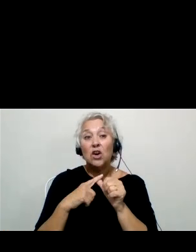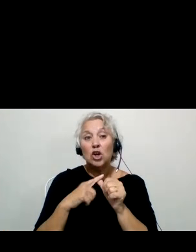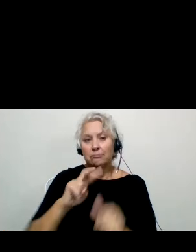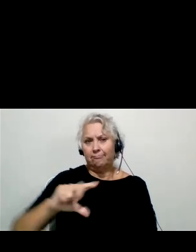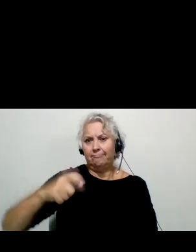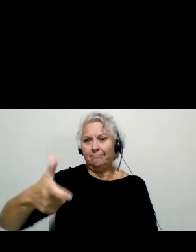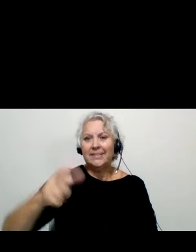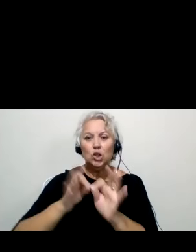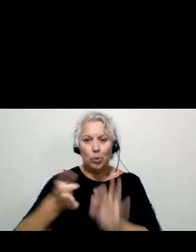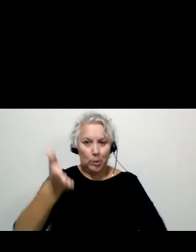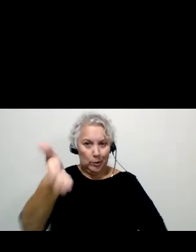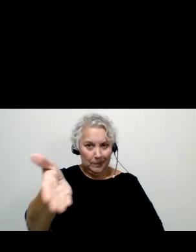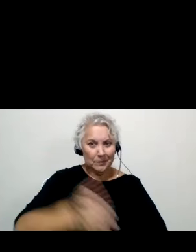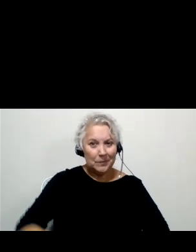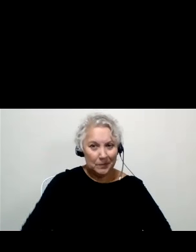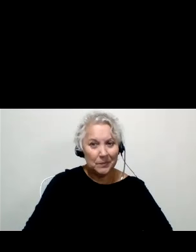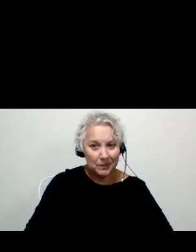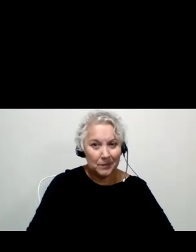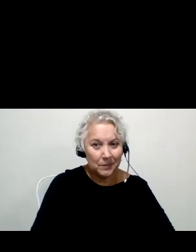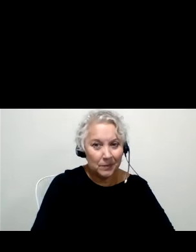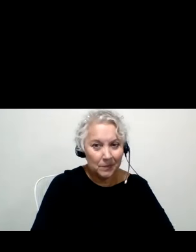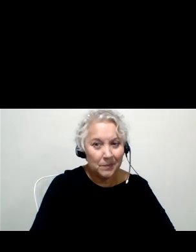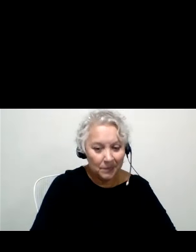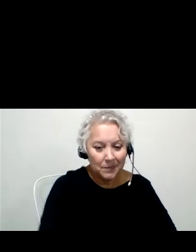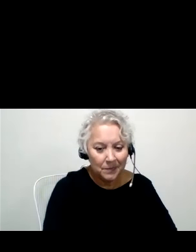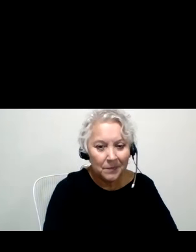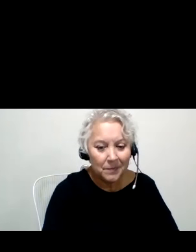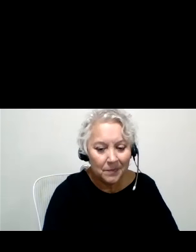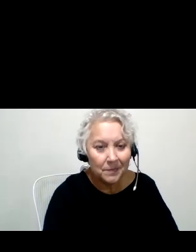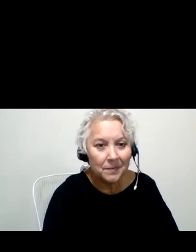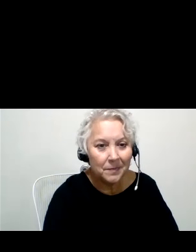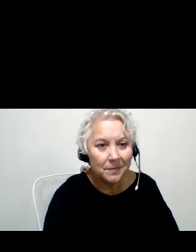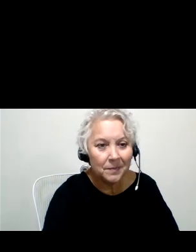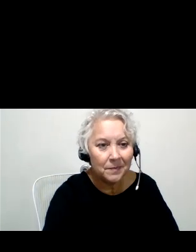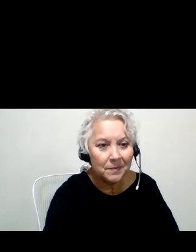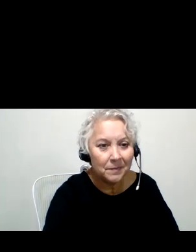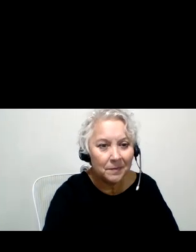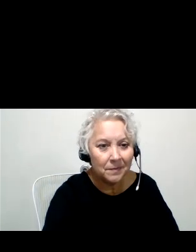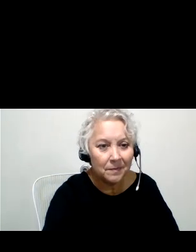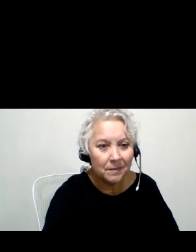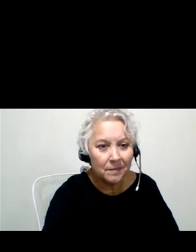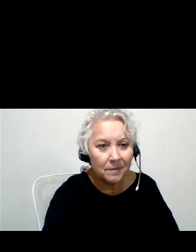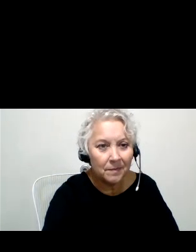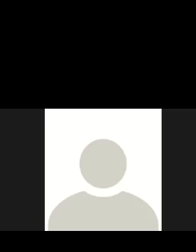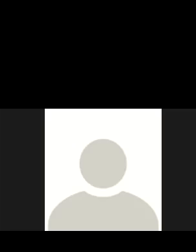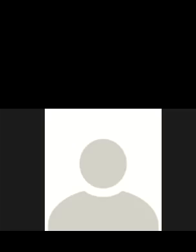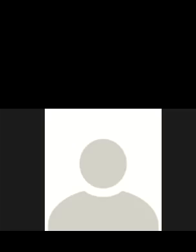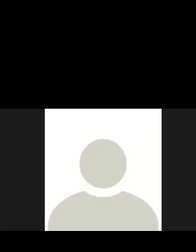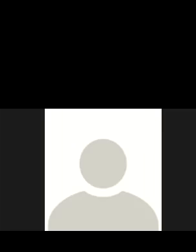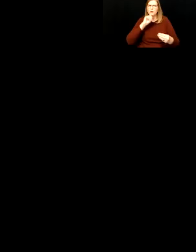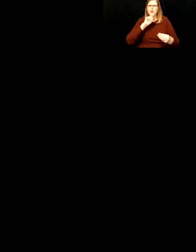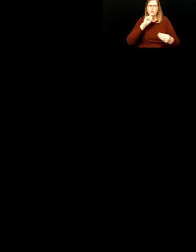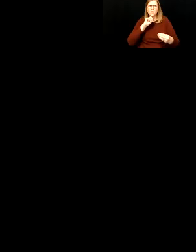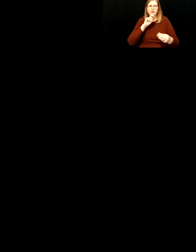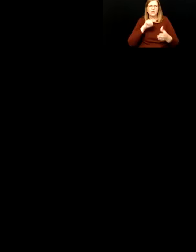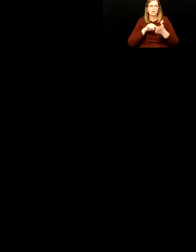disco sit, and it is a round disc. It's made out of soft rubber. On the picture, it actually shows the nubbly little